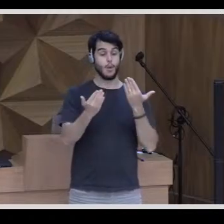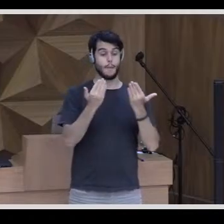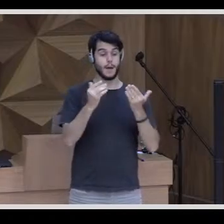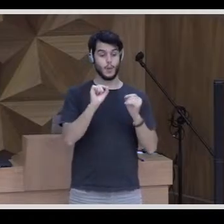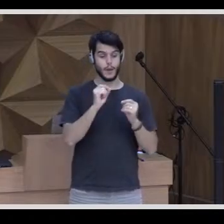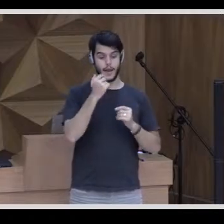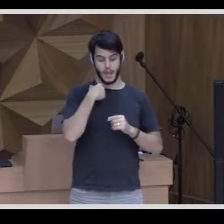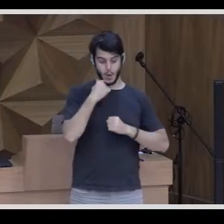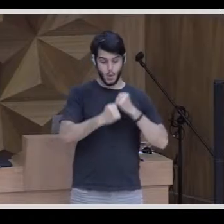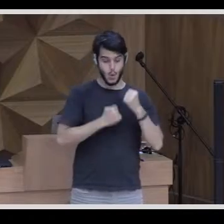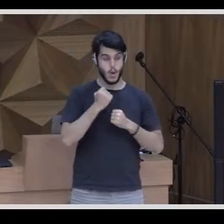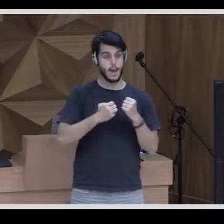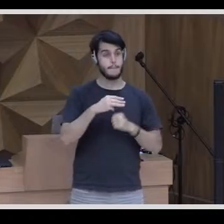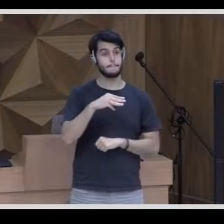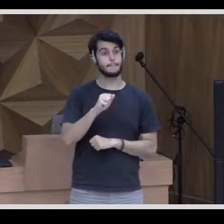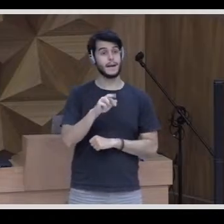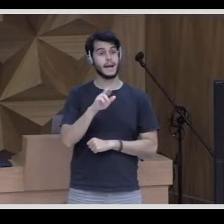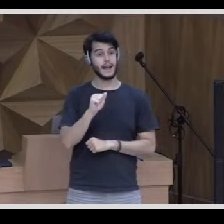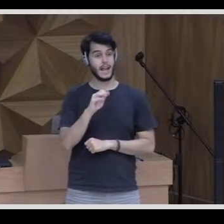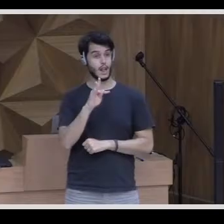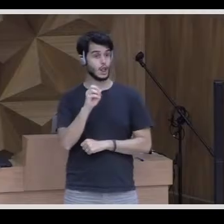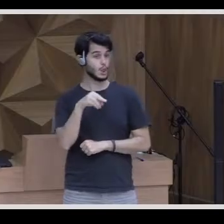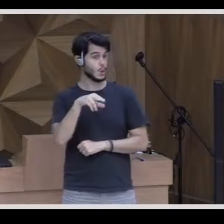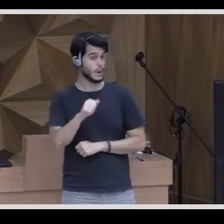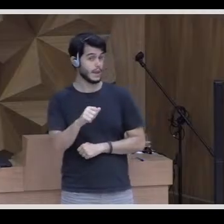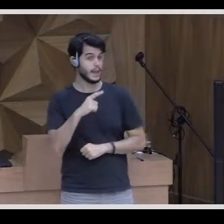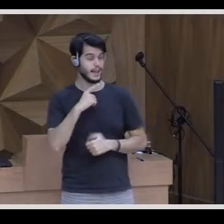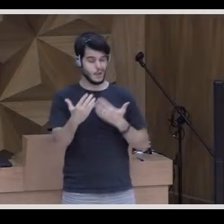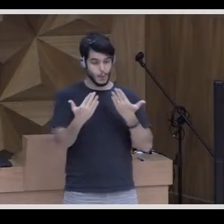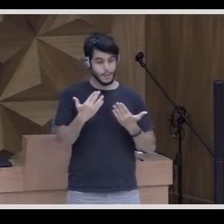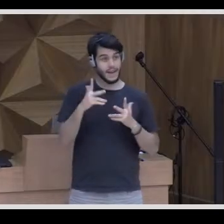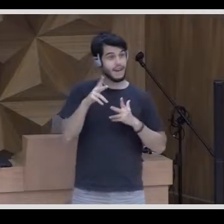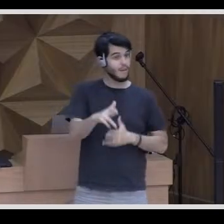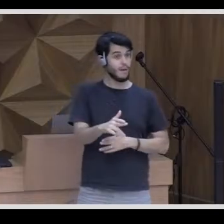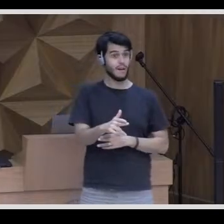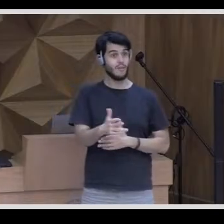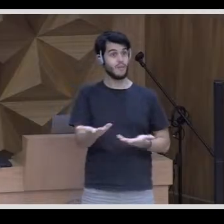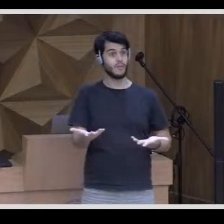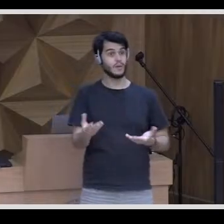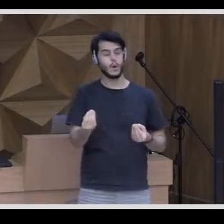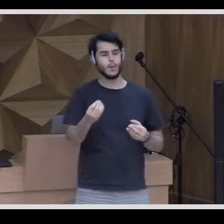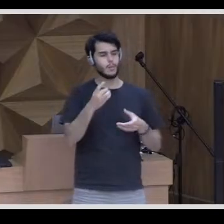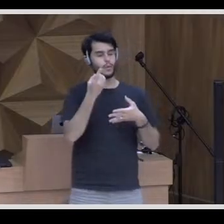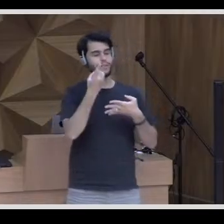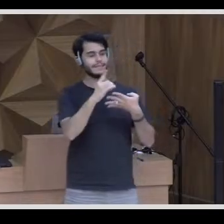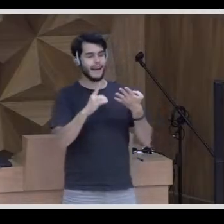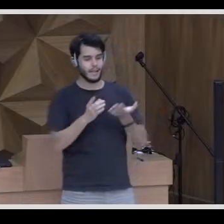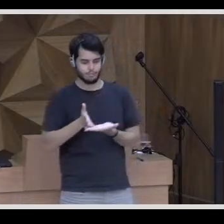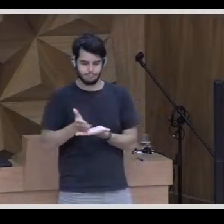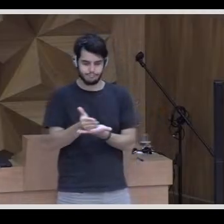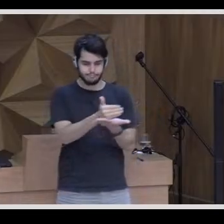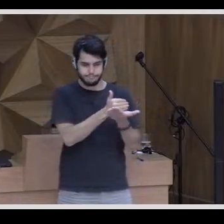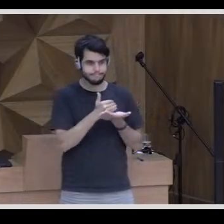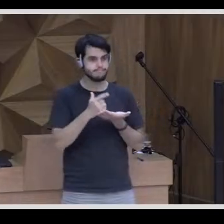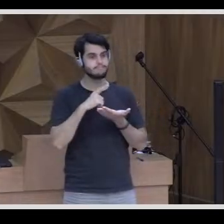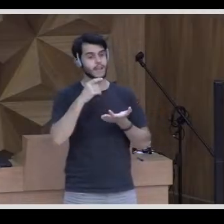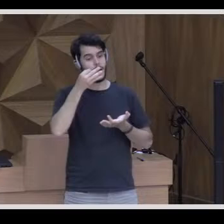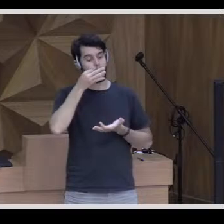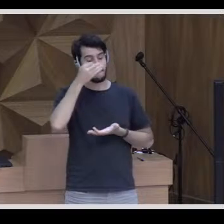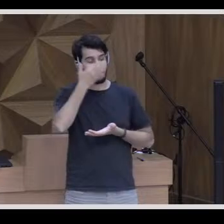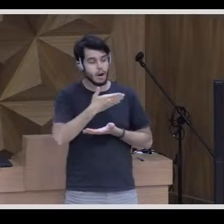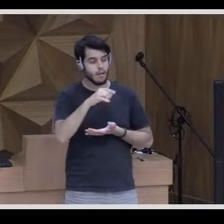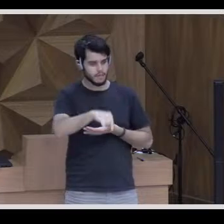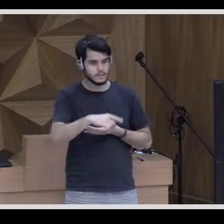of information. Where's the data that backs this up? Who's done the study and has the evidence to show that? And it turns out that there was